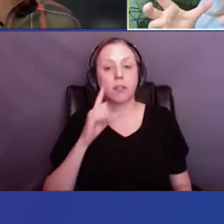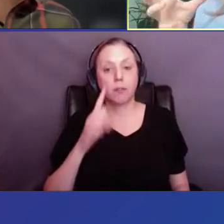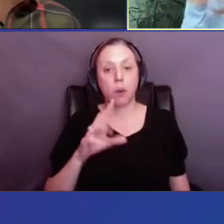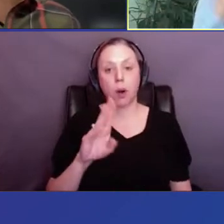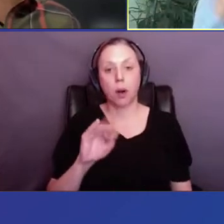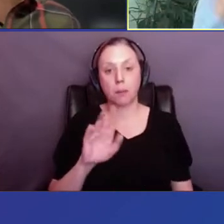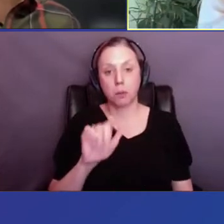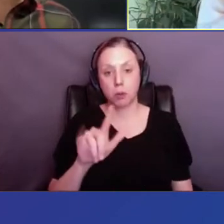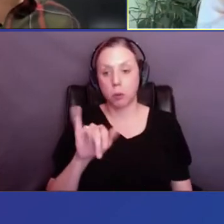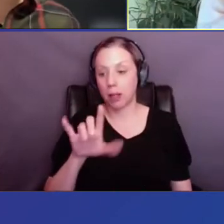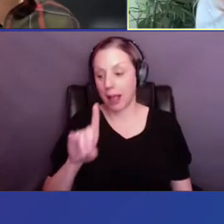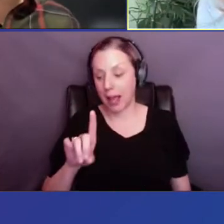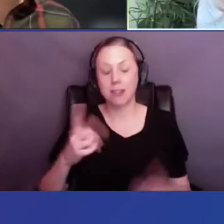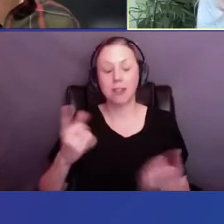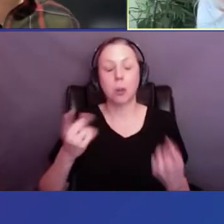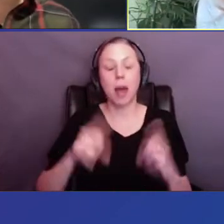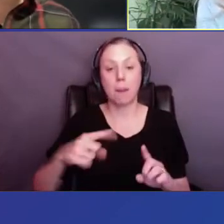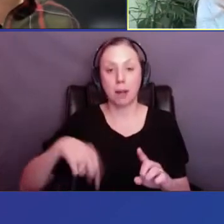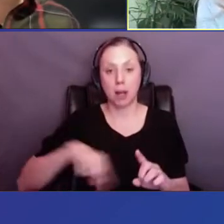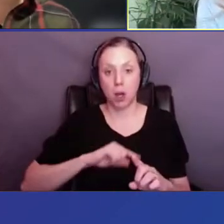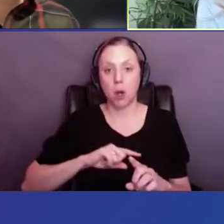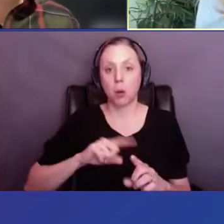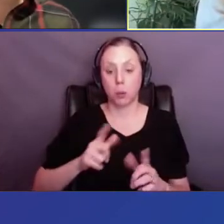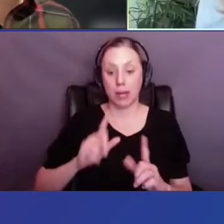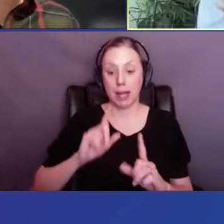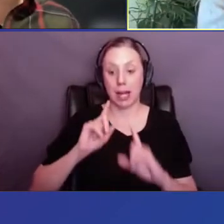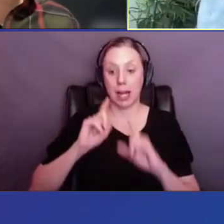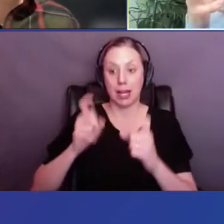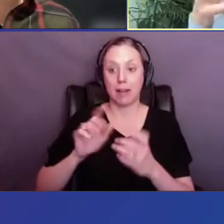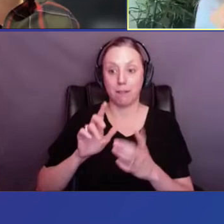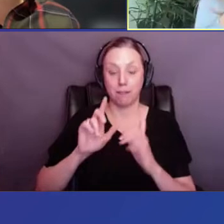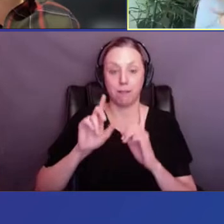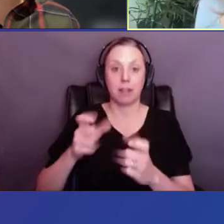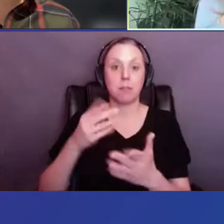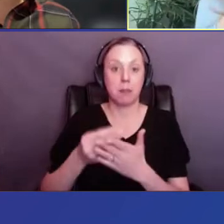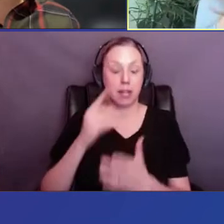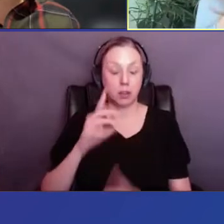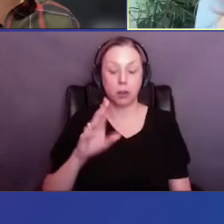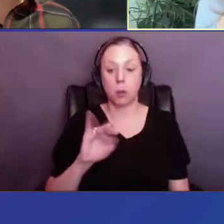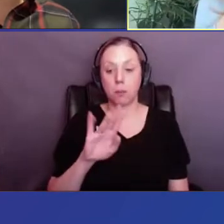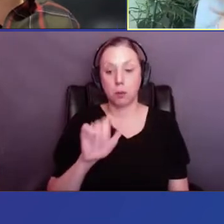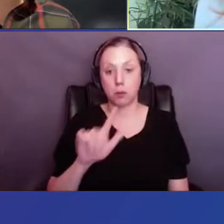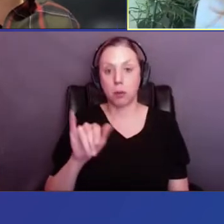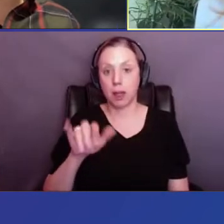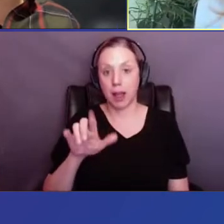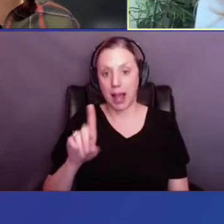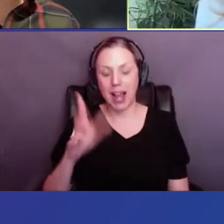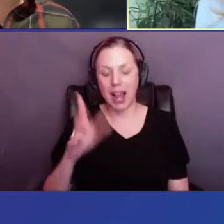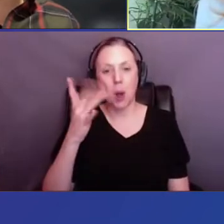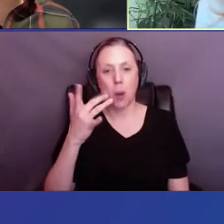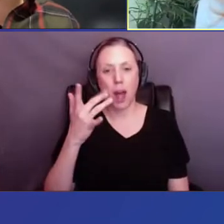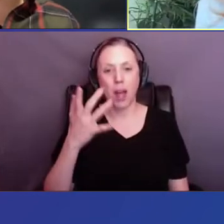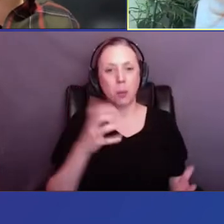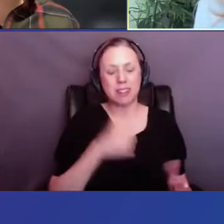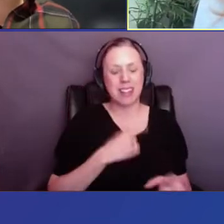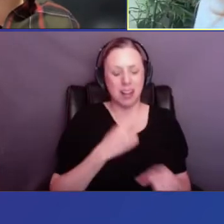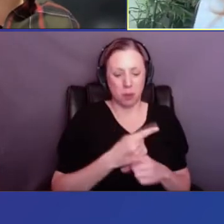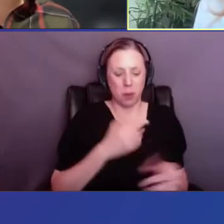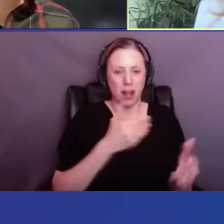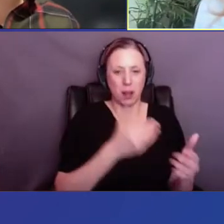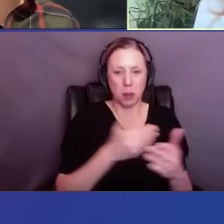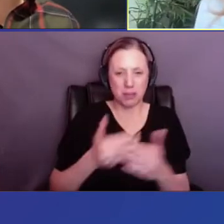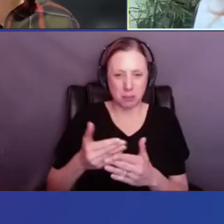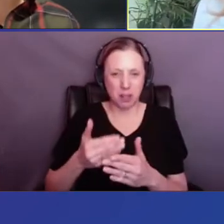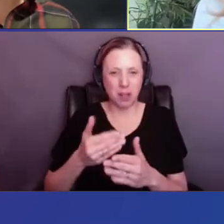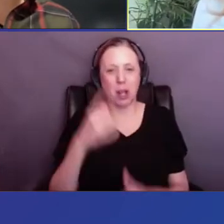making grants, we made larger grants to mutual aid, in part in recognition of the fact that we didn't have the right proximity all the time to